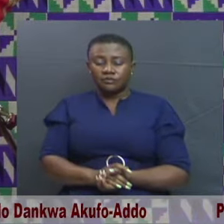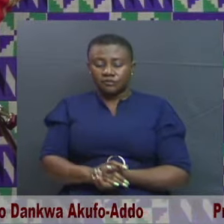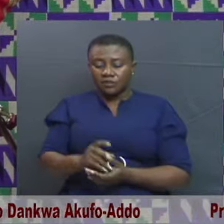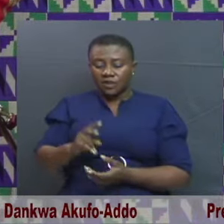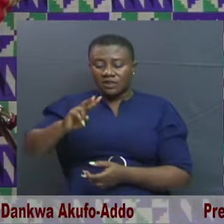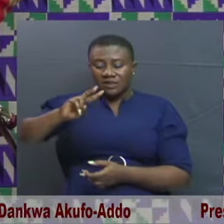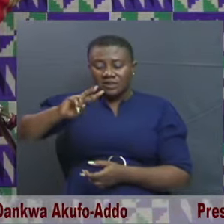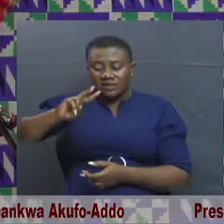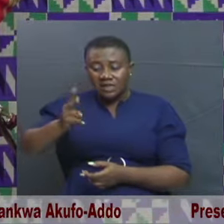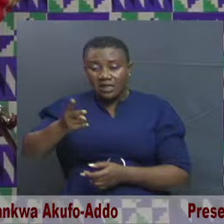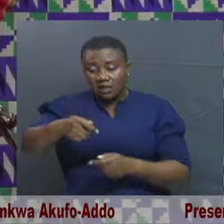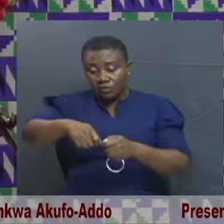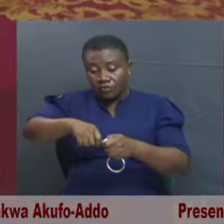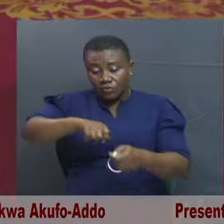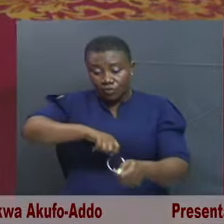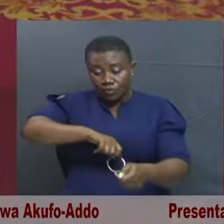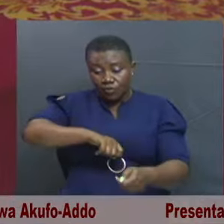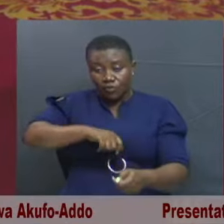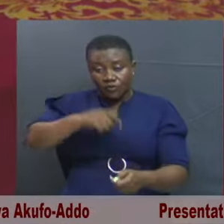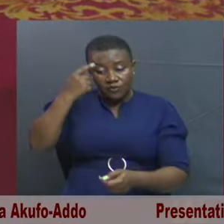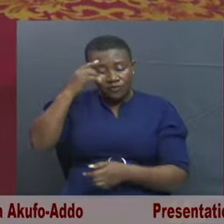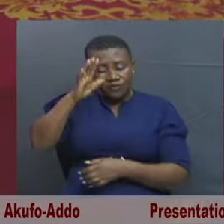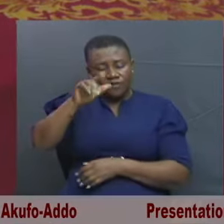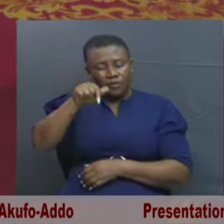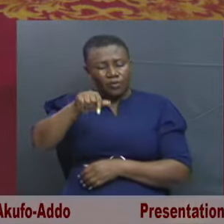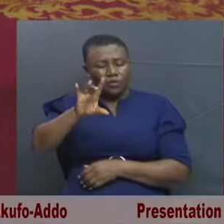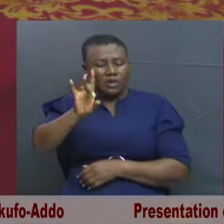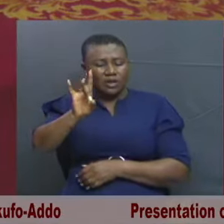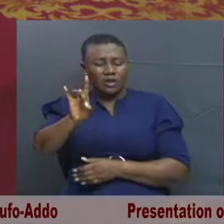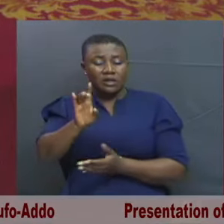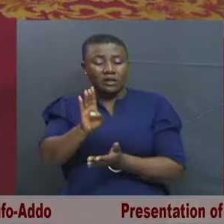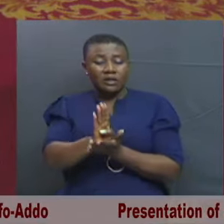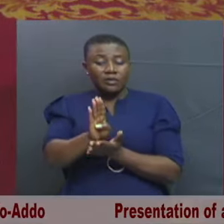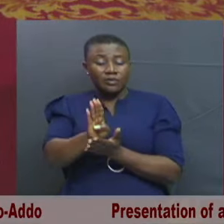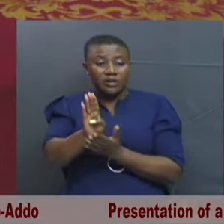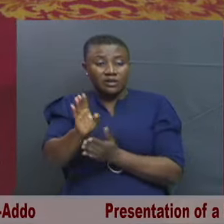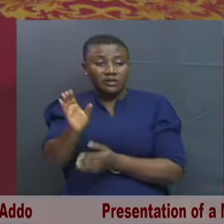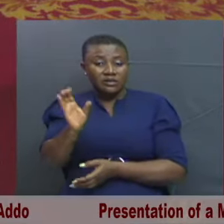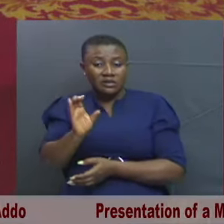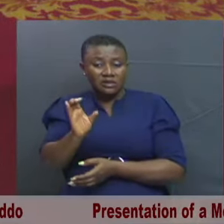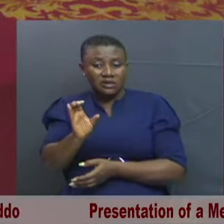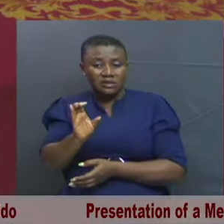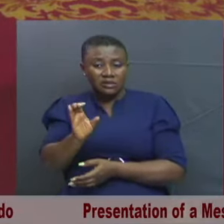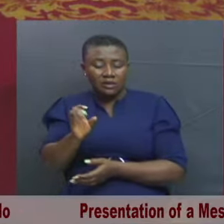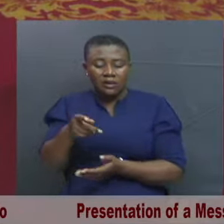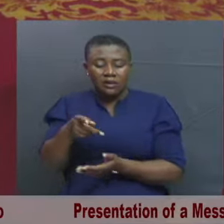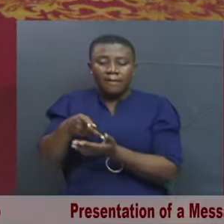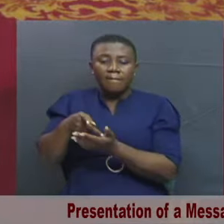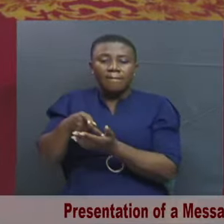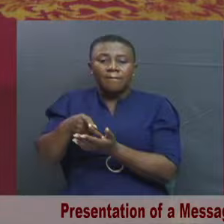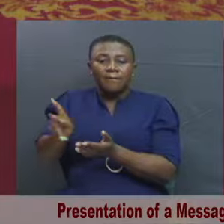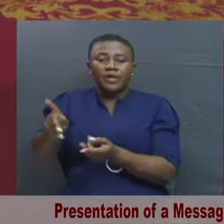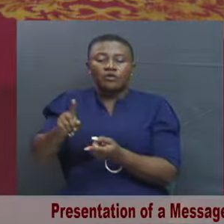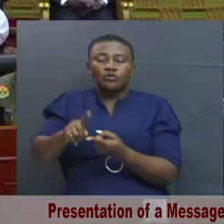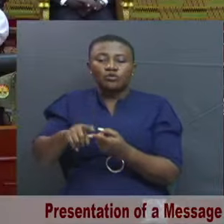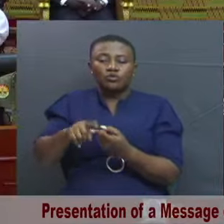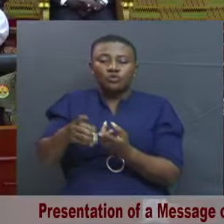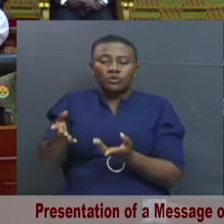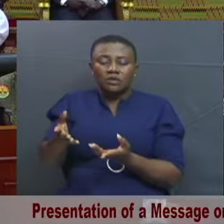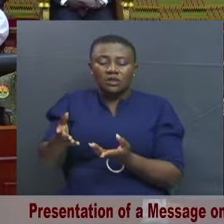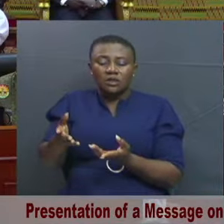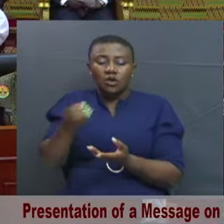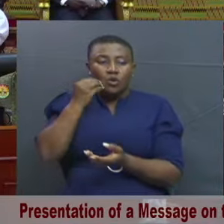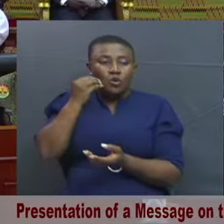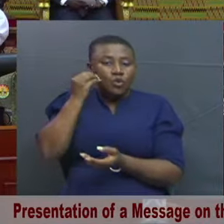coupon of 5.8 billion CDs was paid to domestic Bond